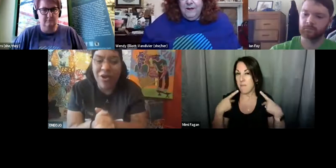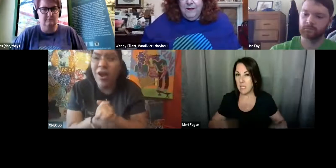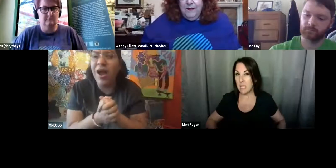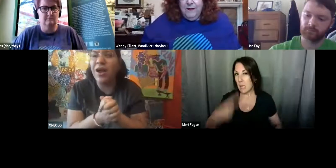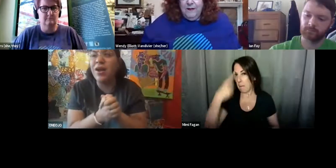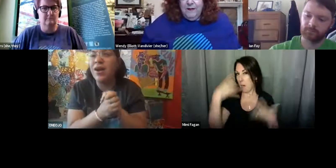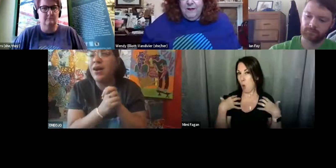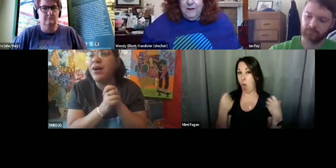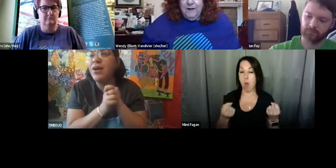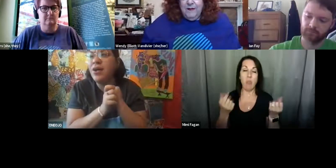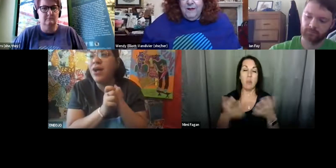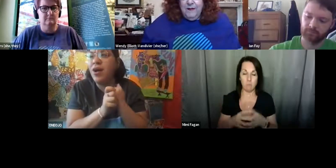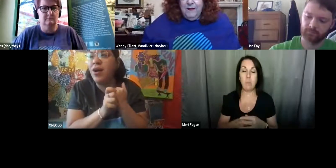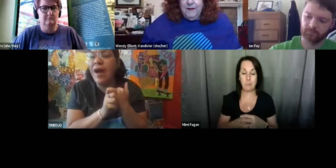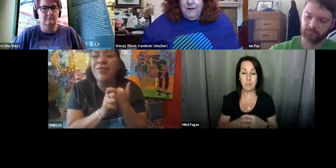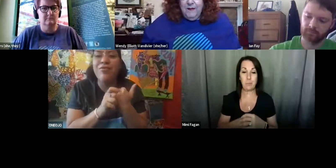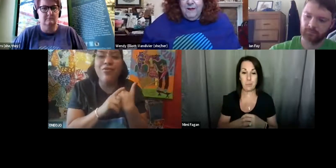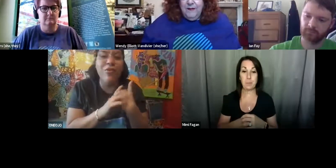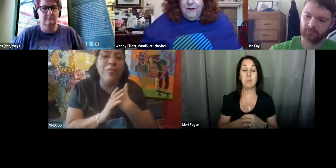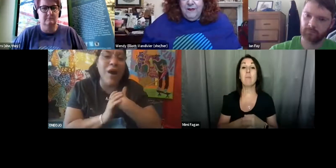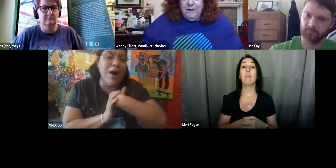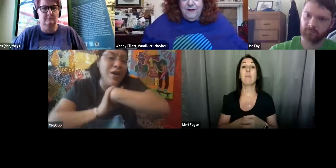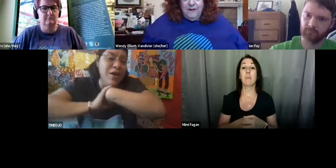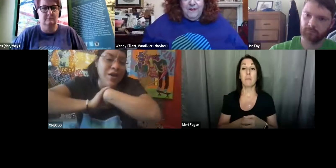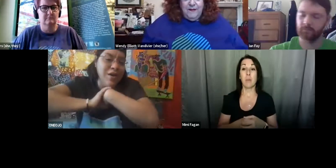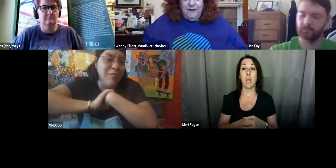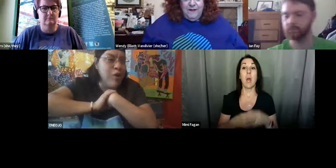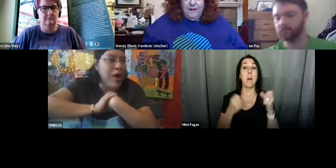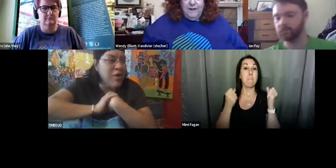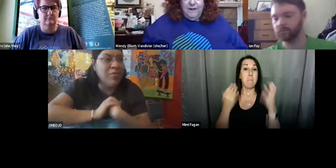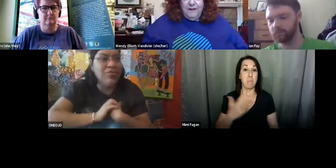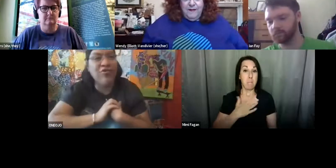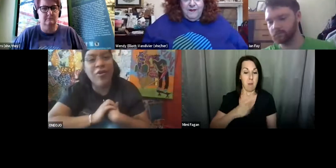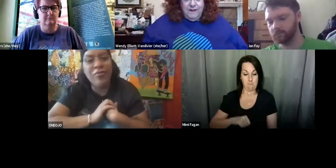health. And a lot of my, like,